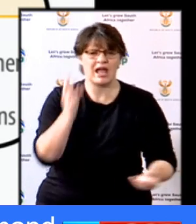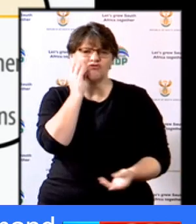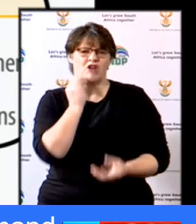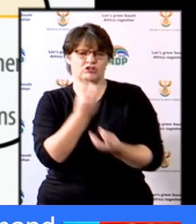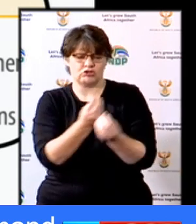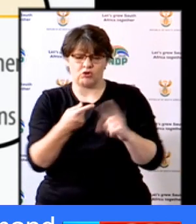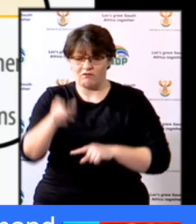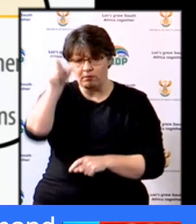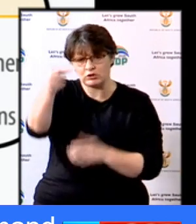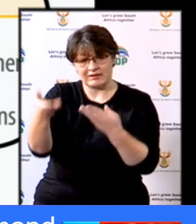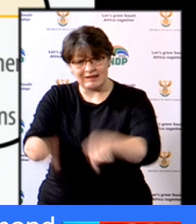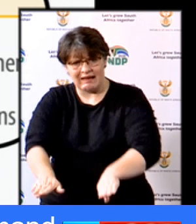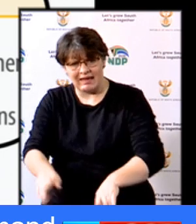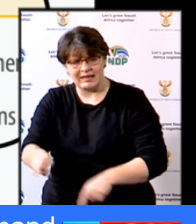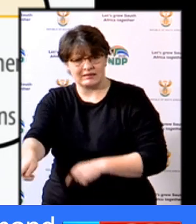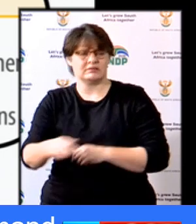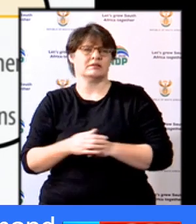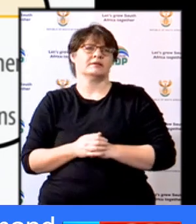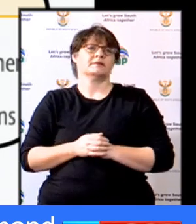grandchildren